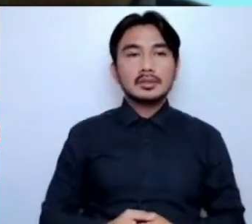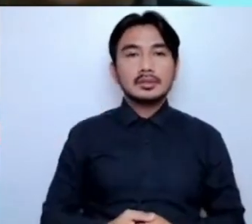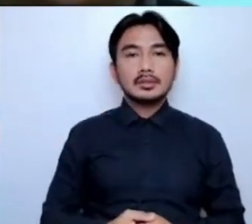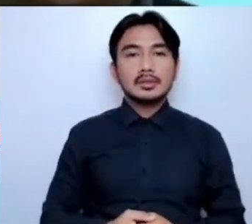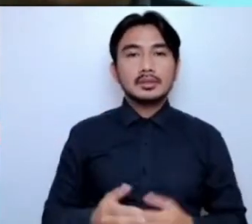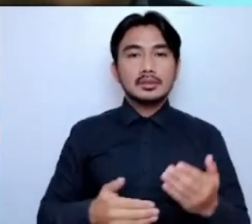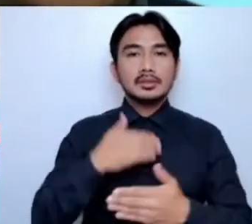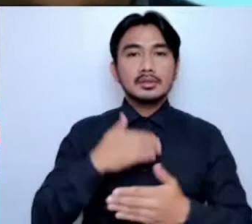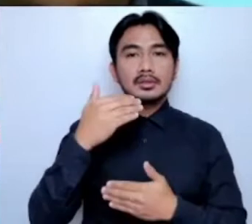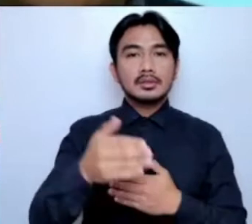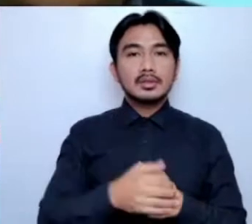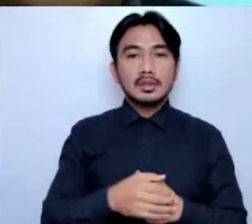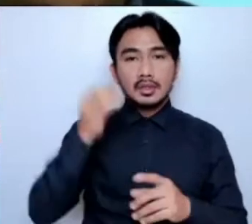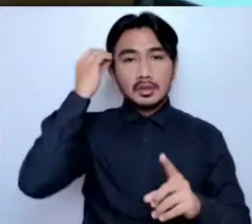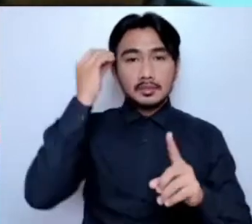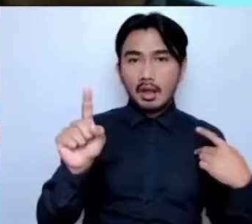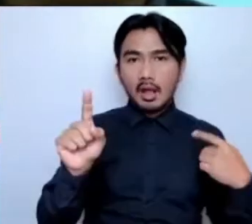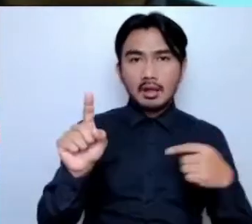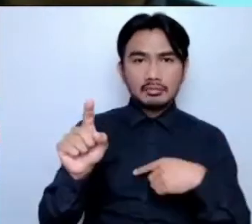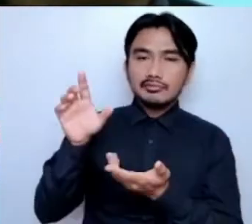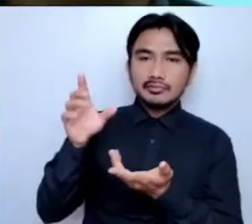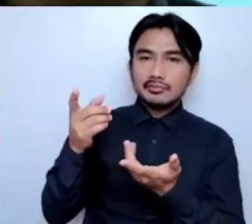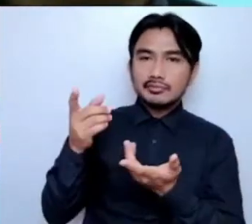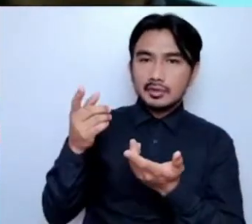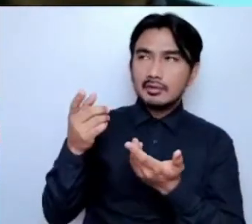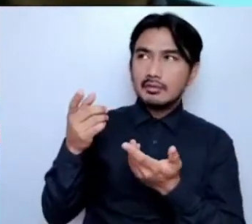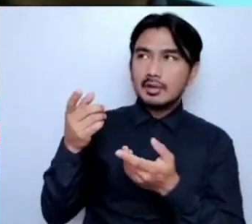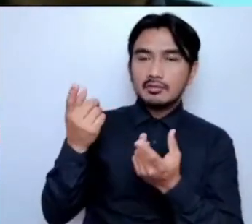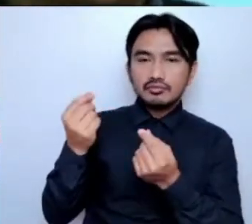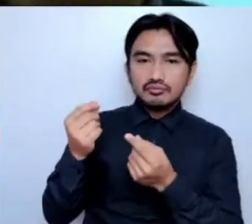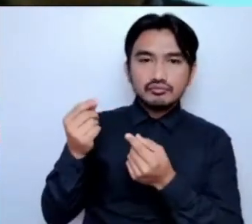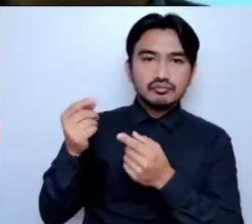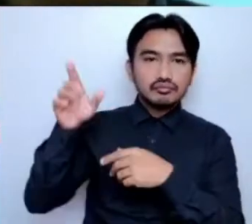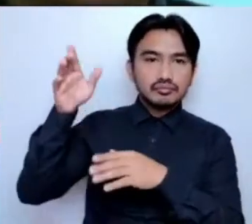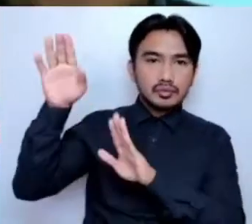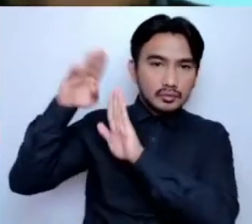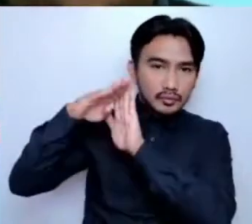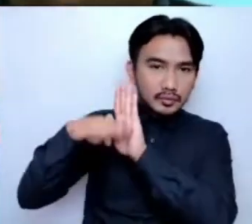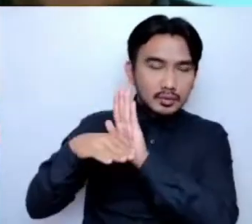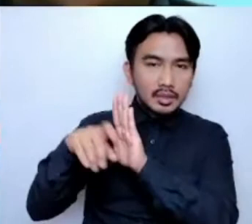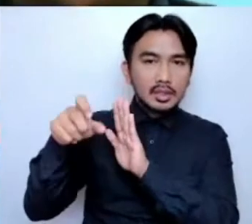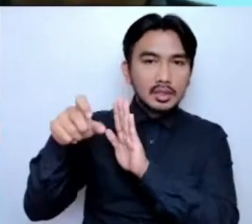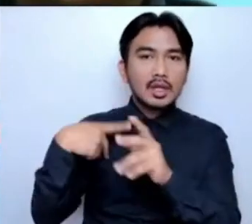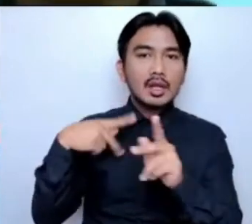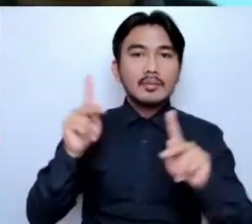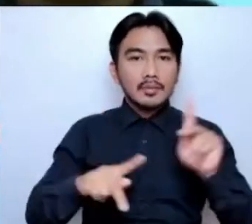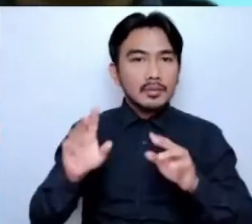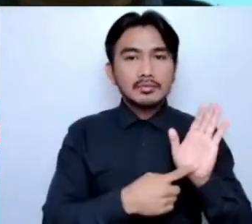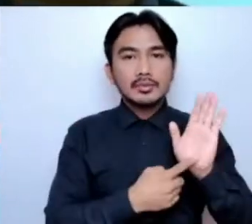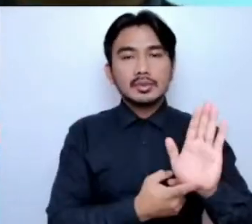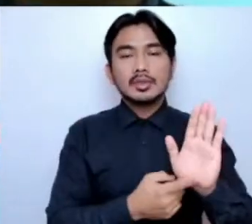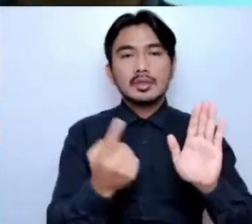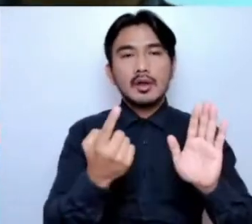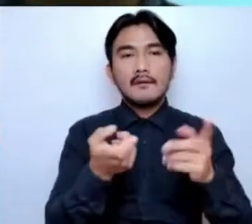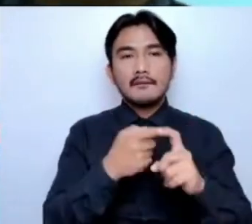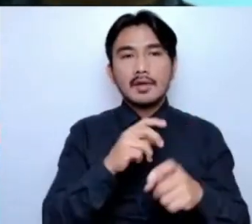Objective 11, we follow here again this thought that performance will be based on your presented MOV. If